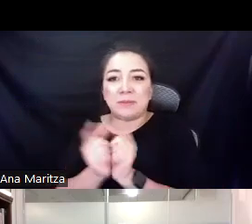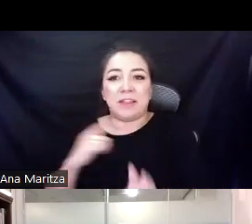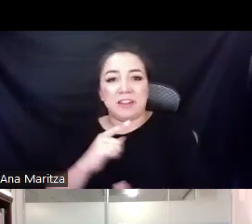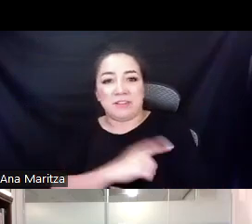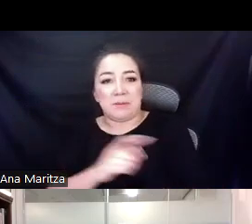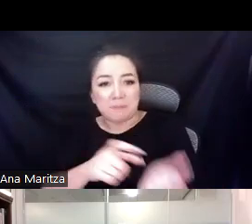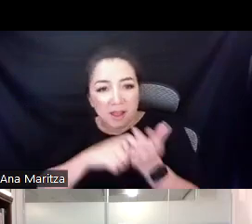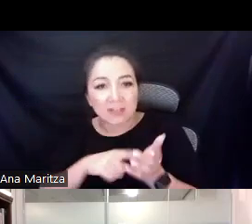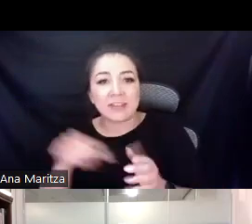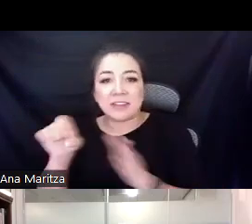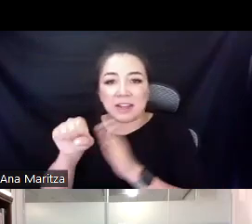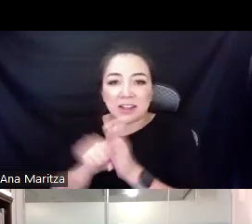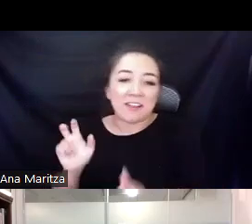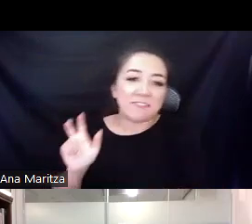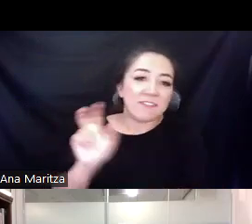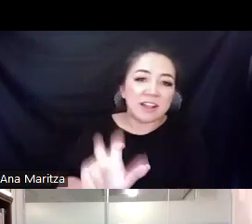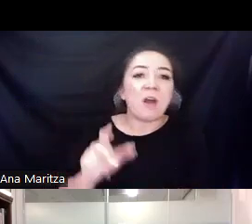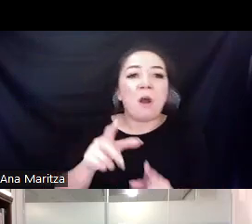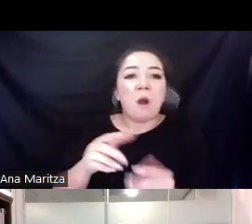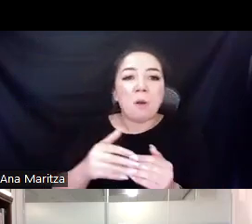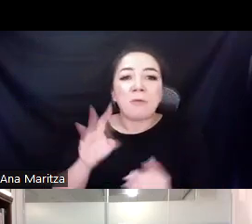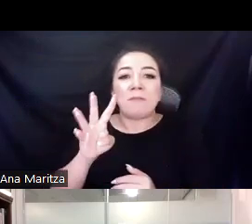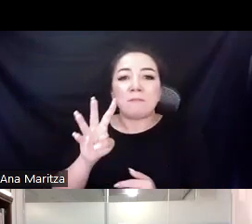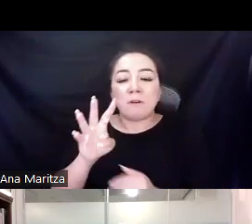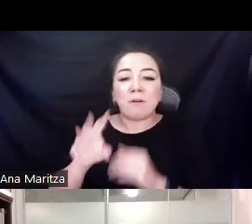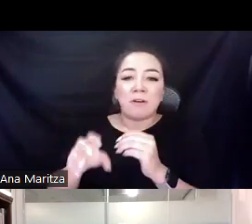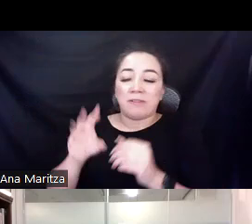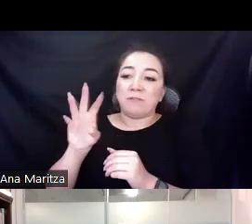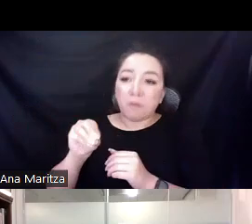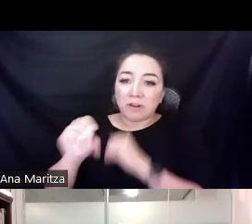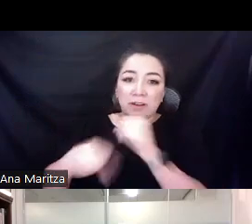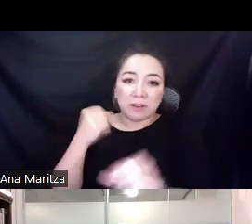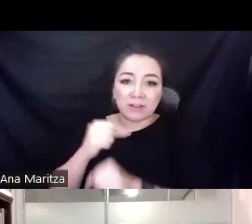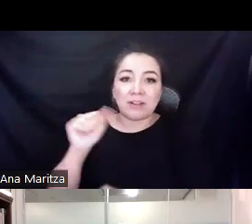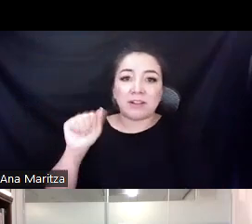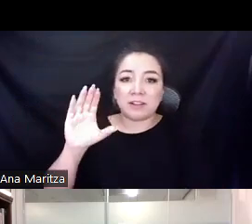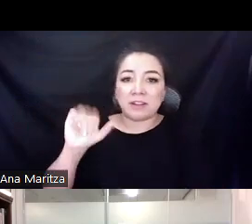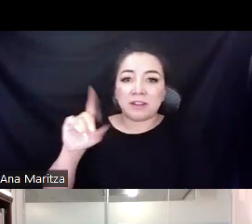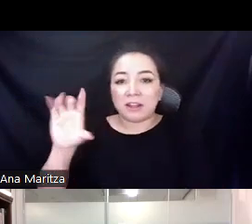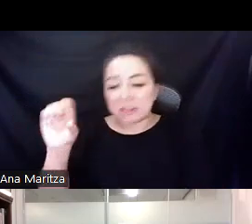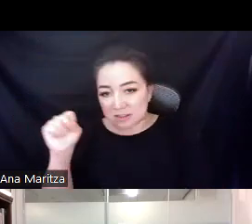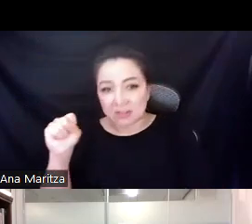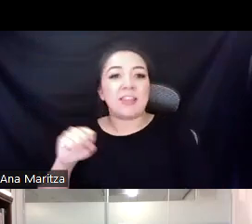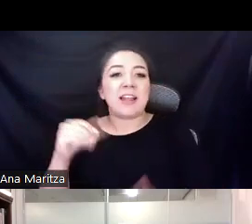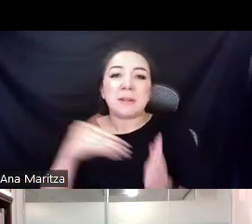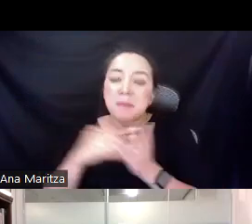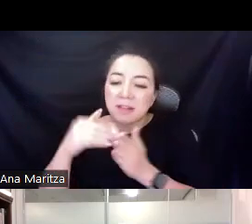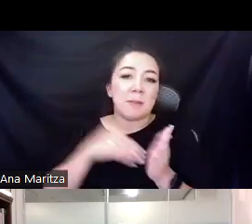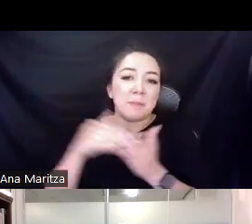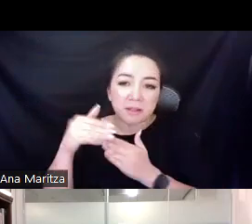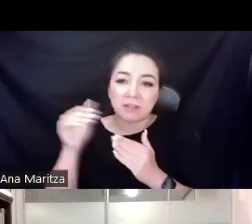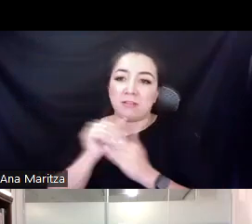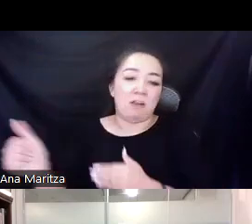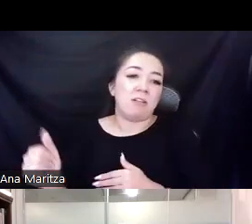The state has invested almost 4 decades in the CADCs. And that is millions and millions of dollars that